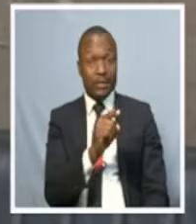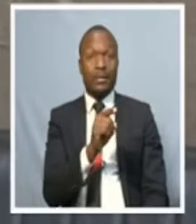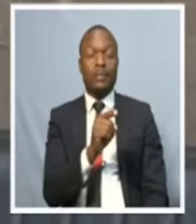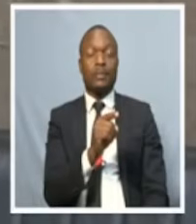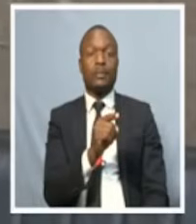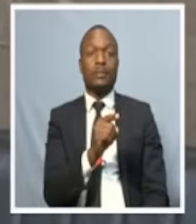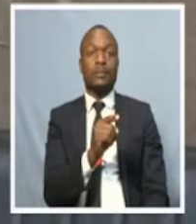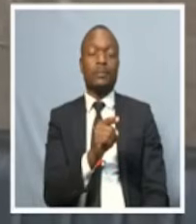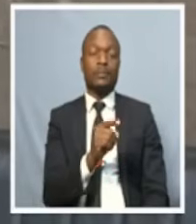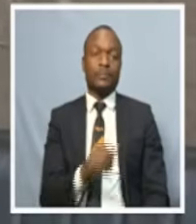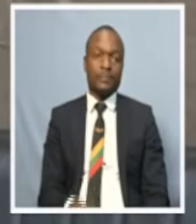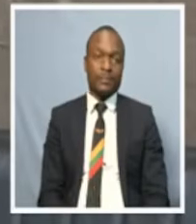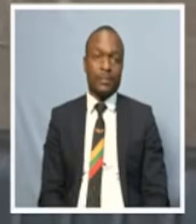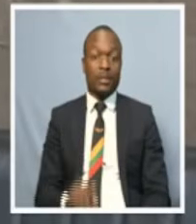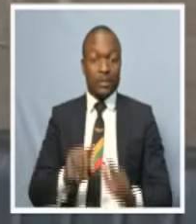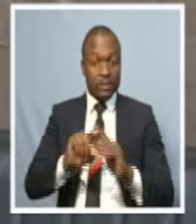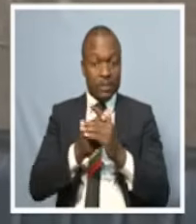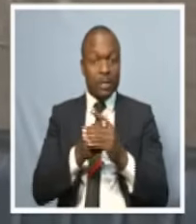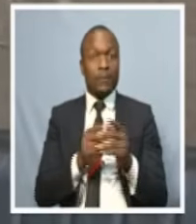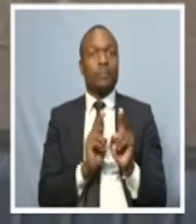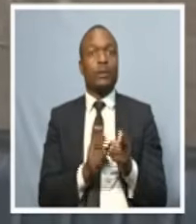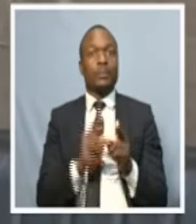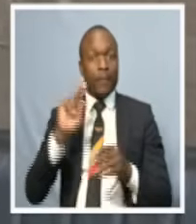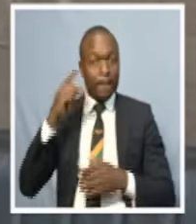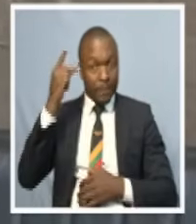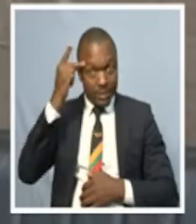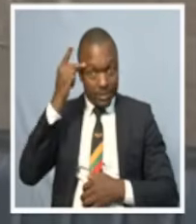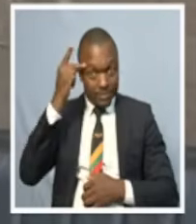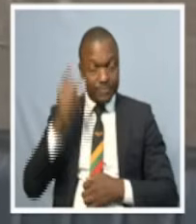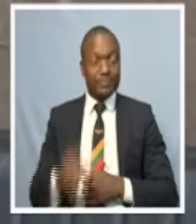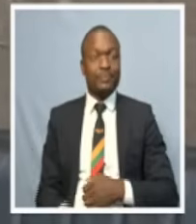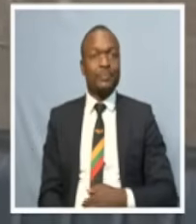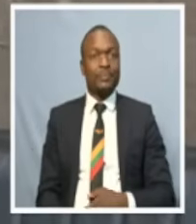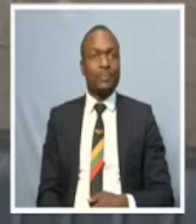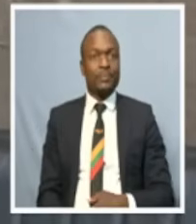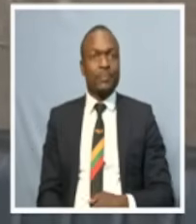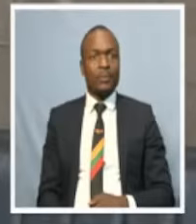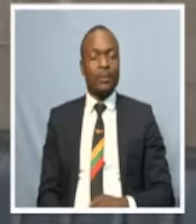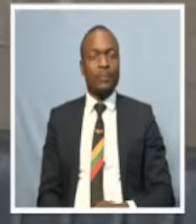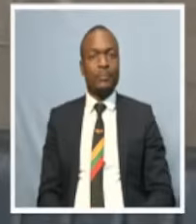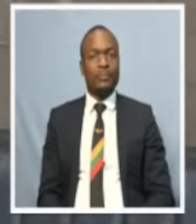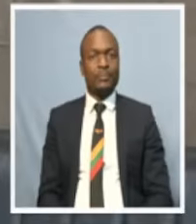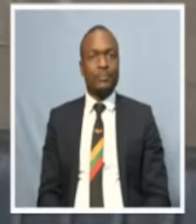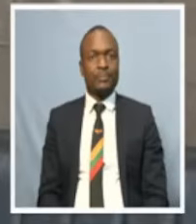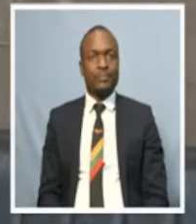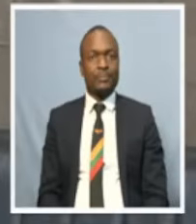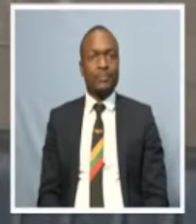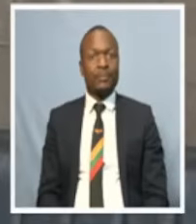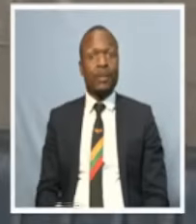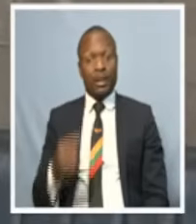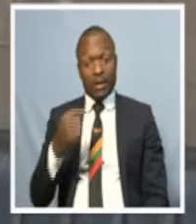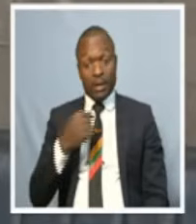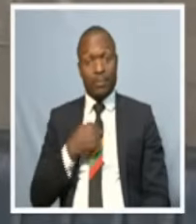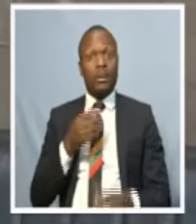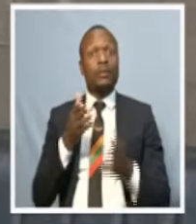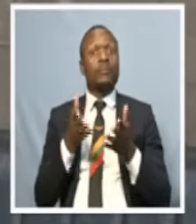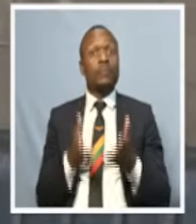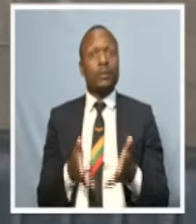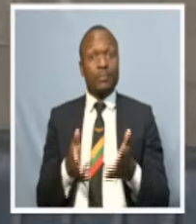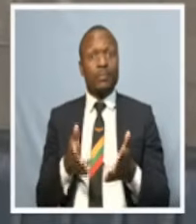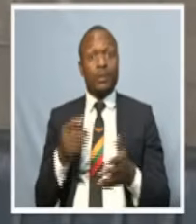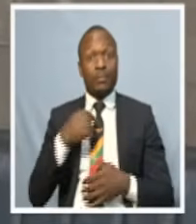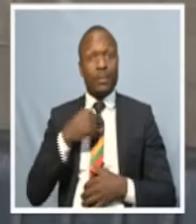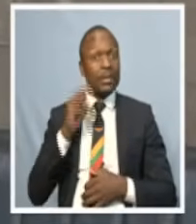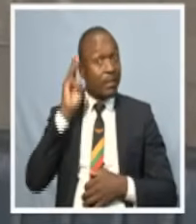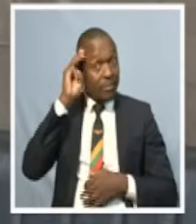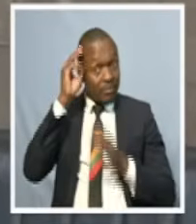the one who started responding politically, and I've been here since he has been minister. I've